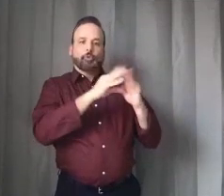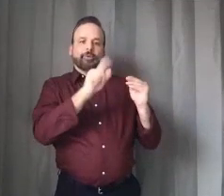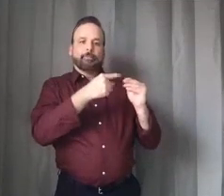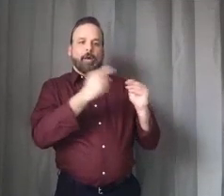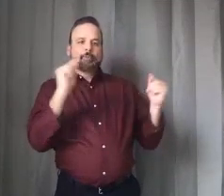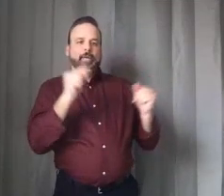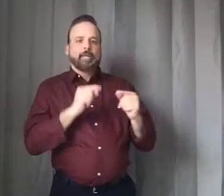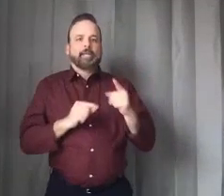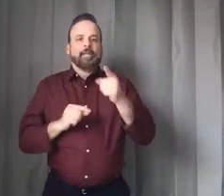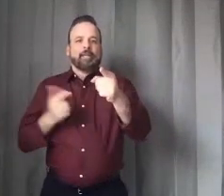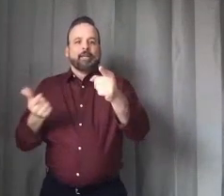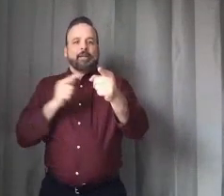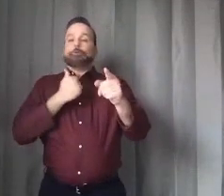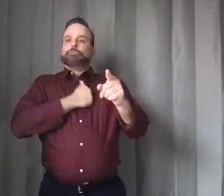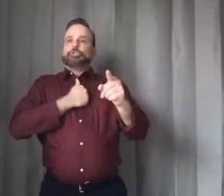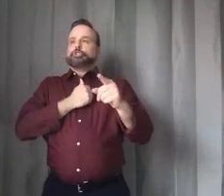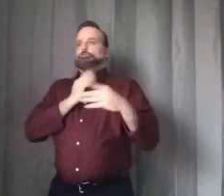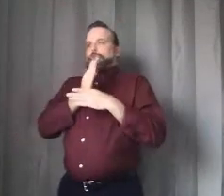the national,